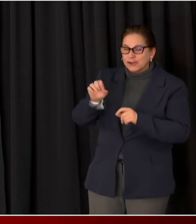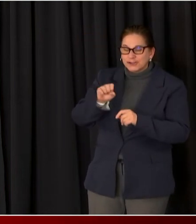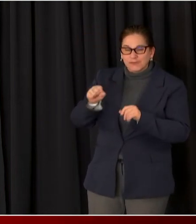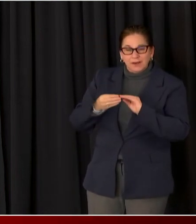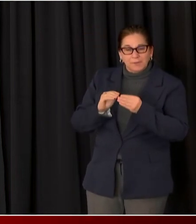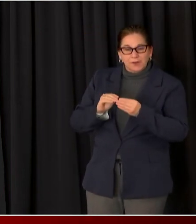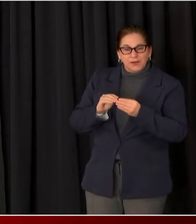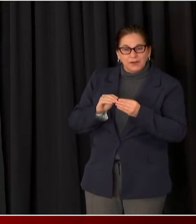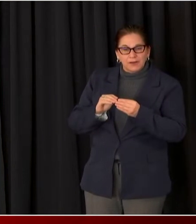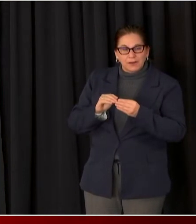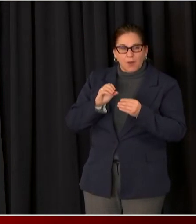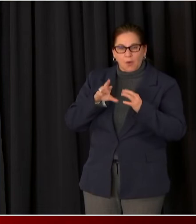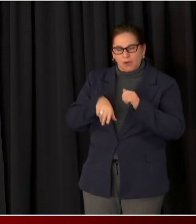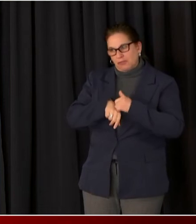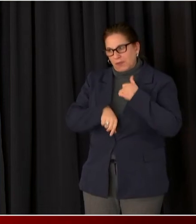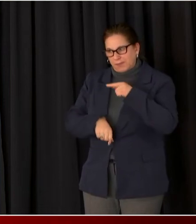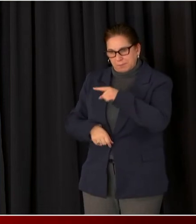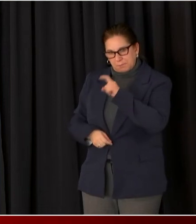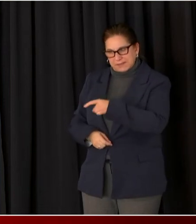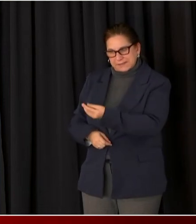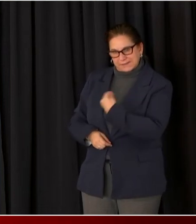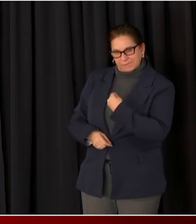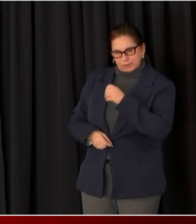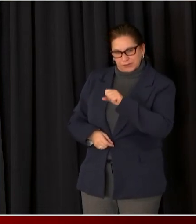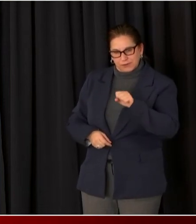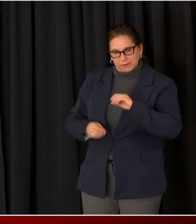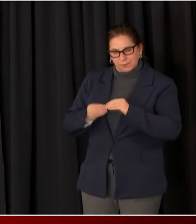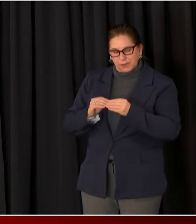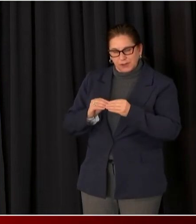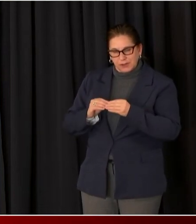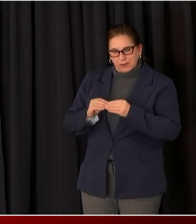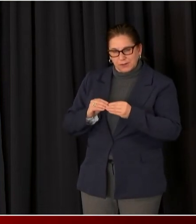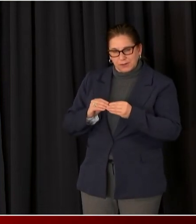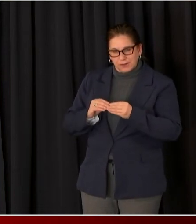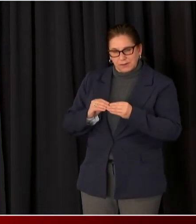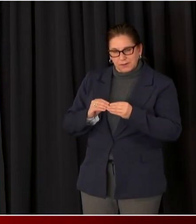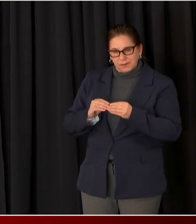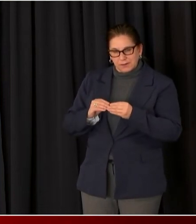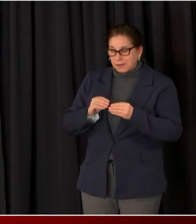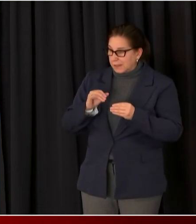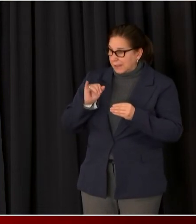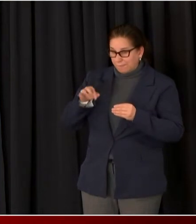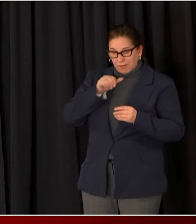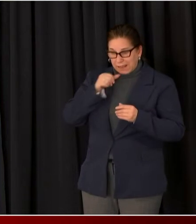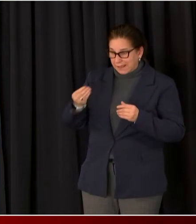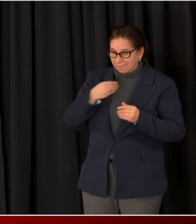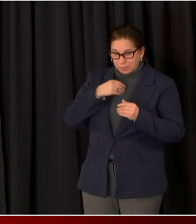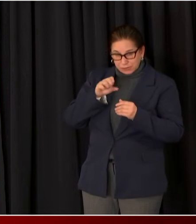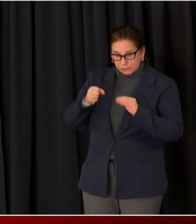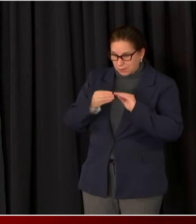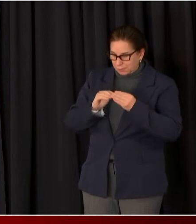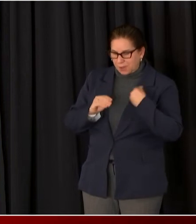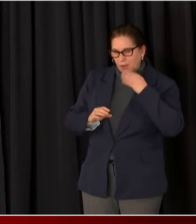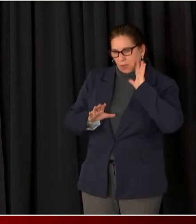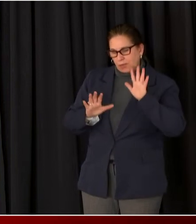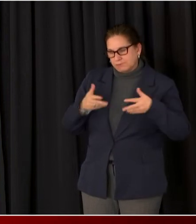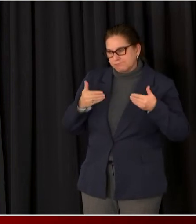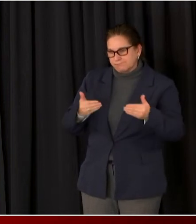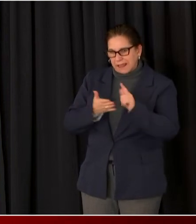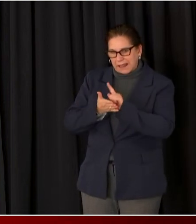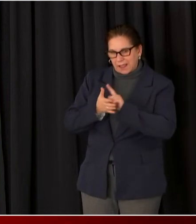threatening the recipient on the other line of the call with any legal action or fines if they don't provide Social Security